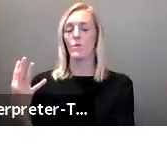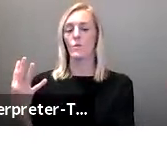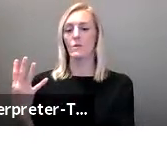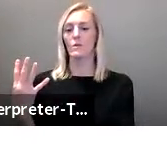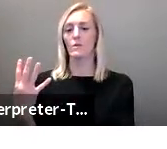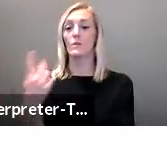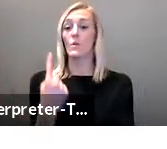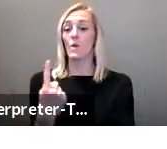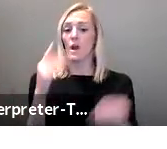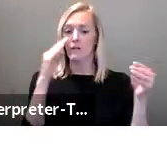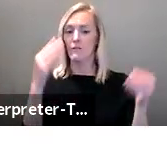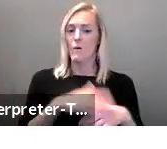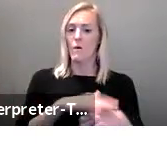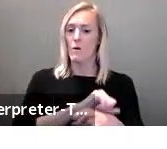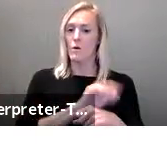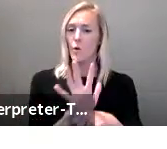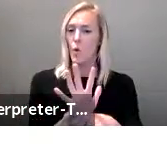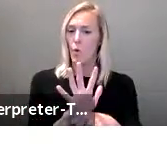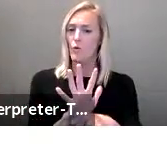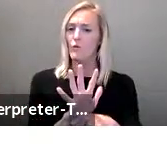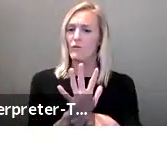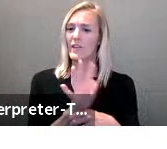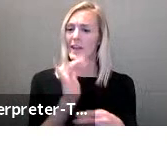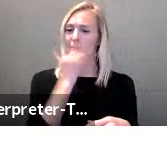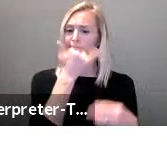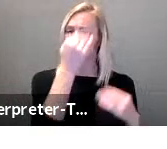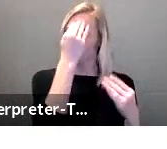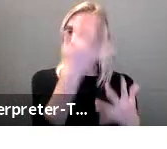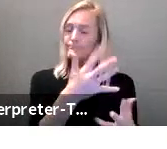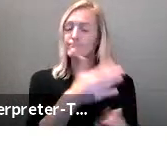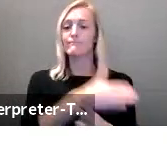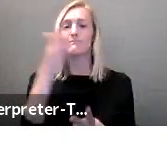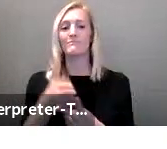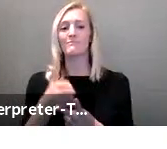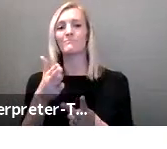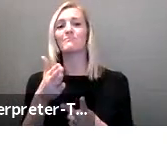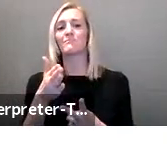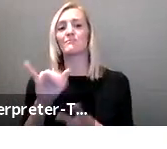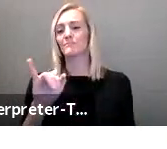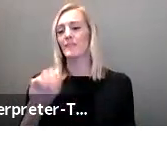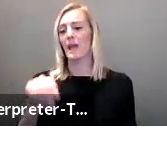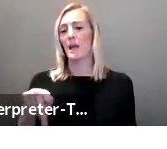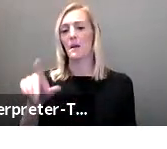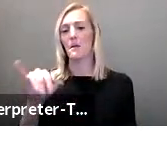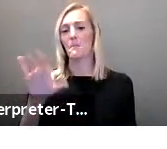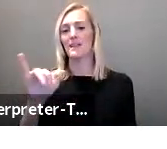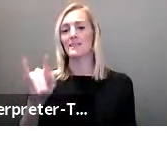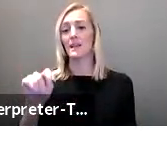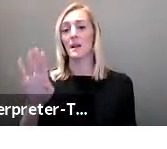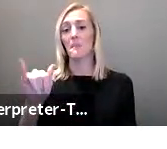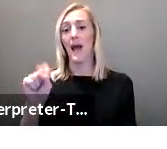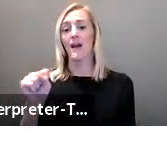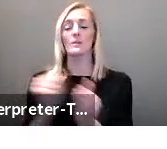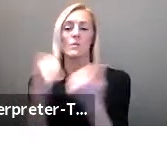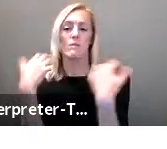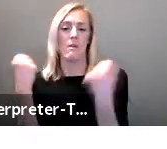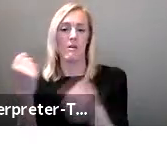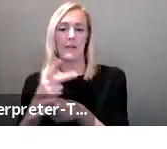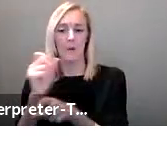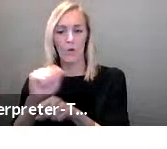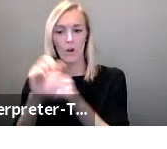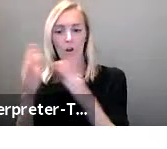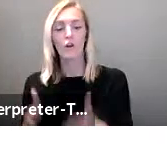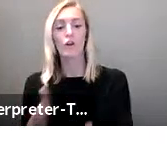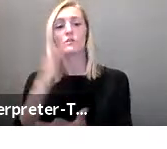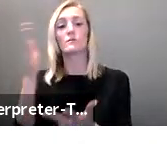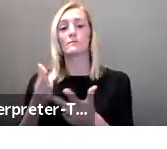on COVID misinformation, another on implicit bias among healthcare workers. The third is social determinants of health,